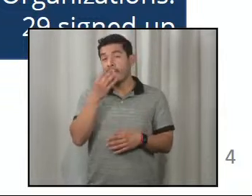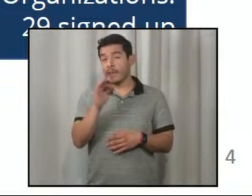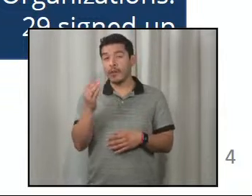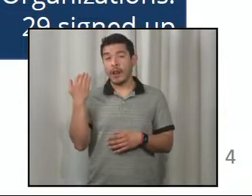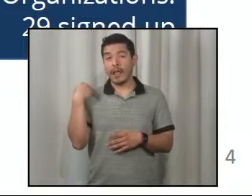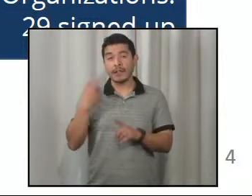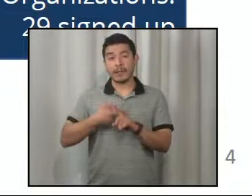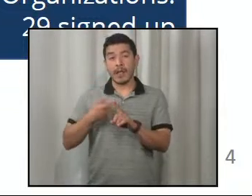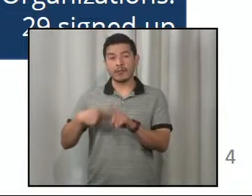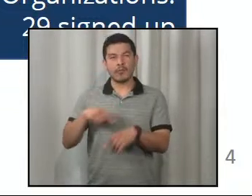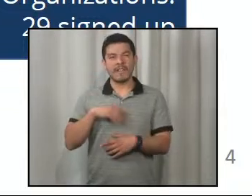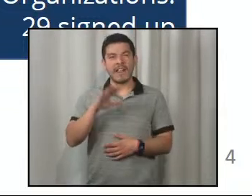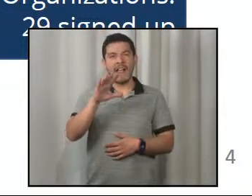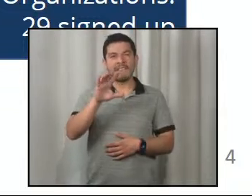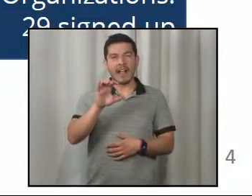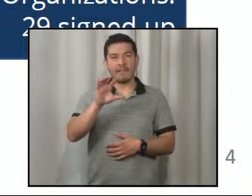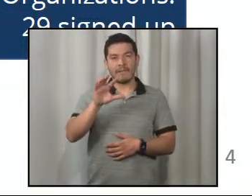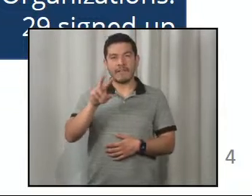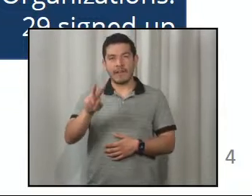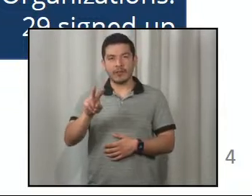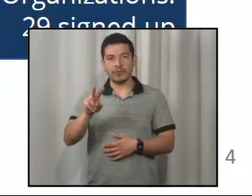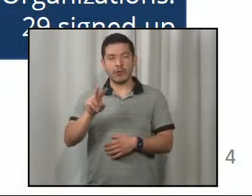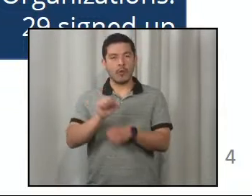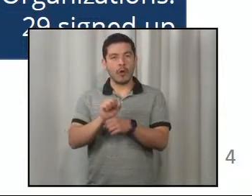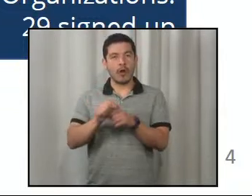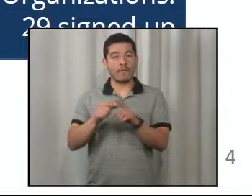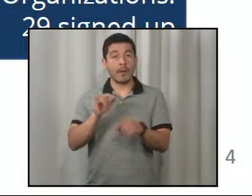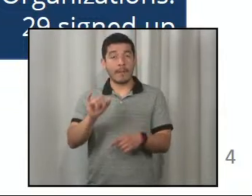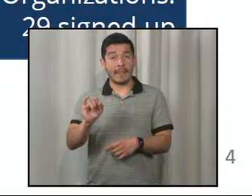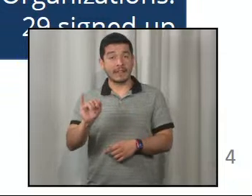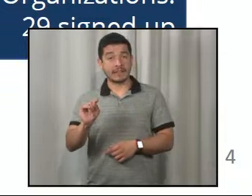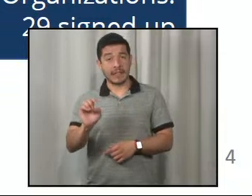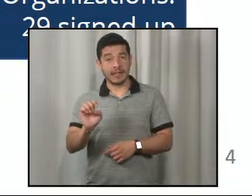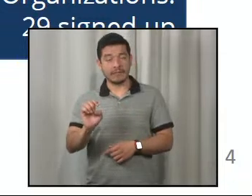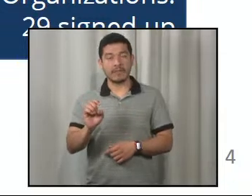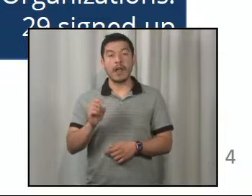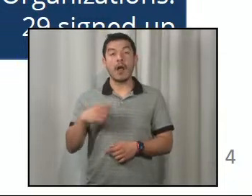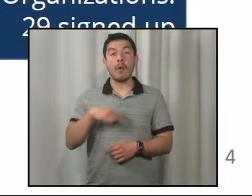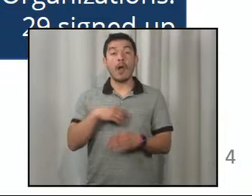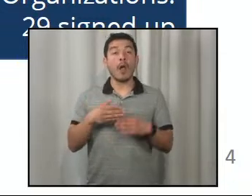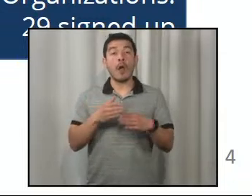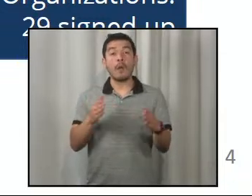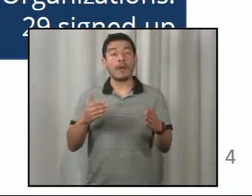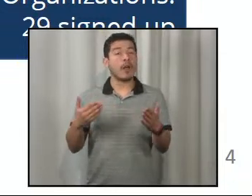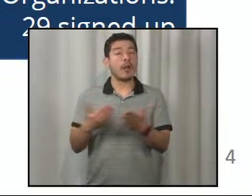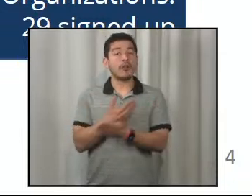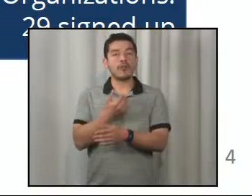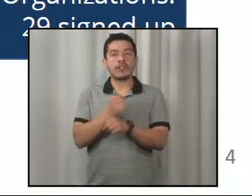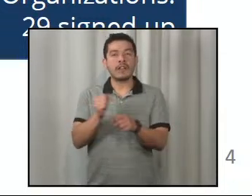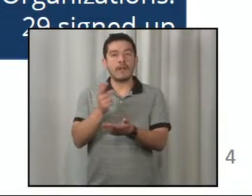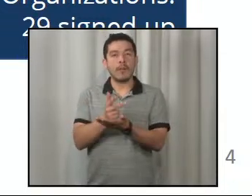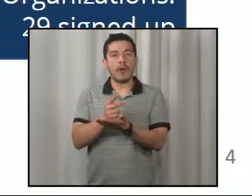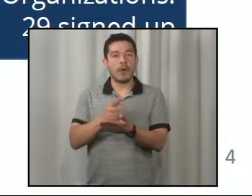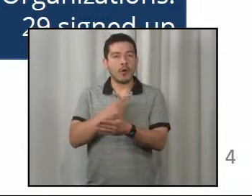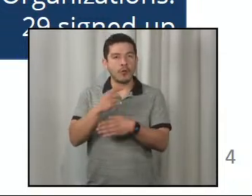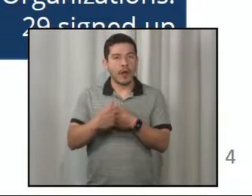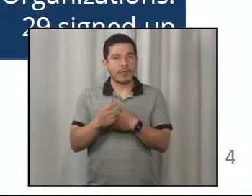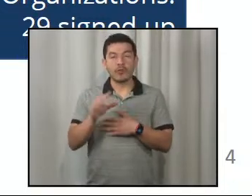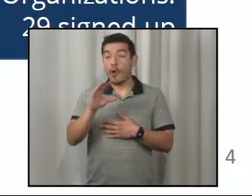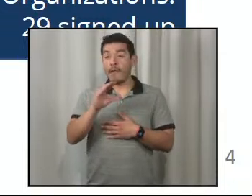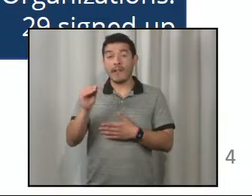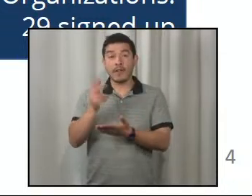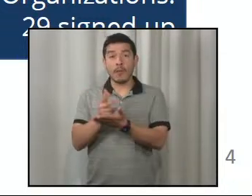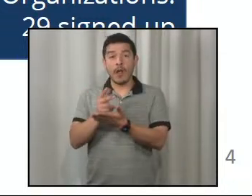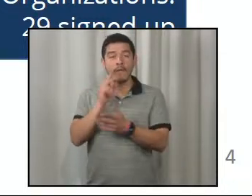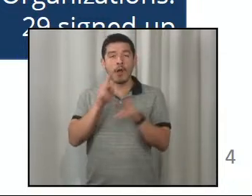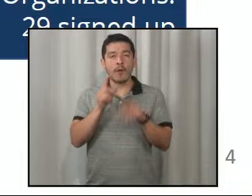had 552 interactions out of that site. We opened up a brand new safe parking program, so 50 parking spots where